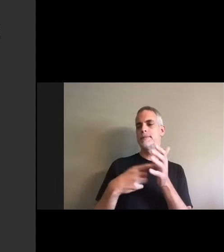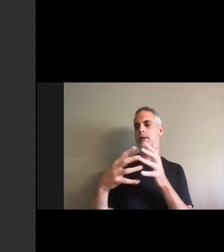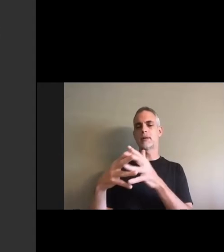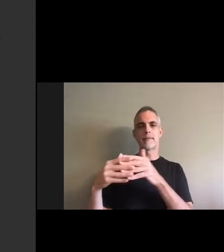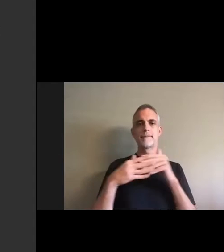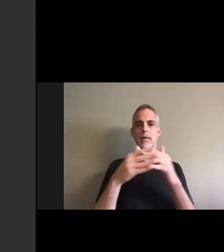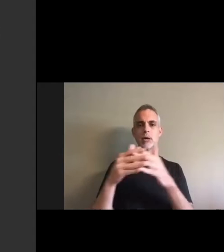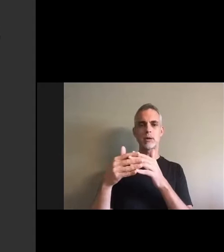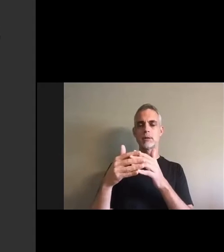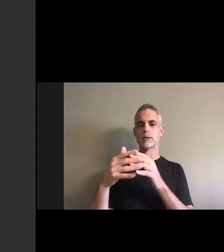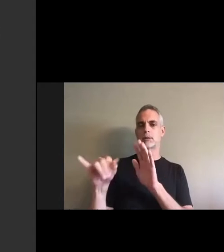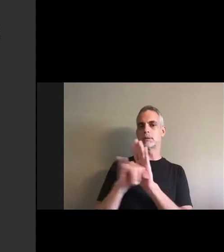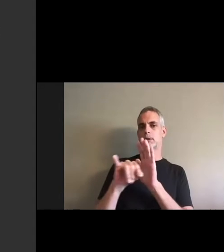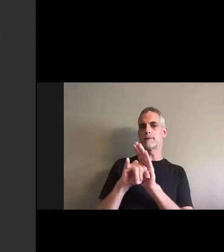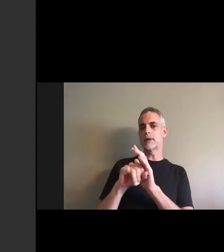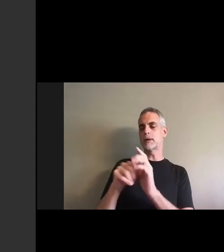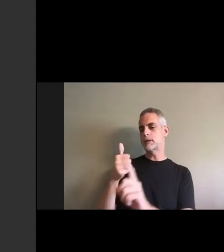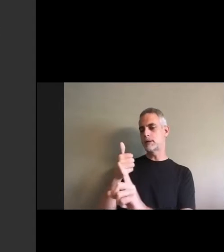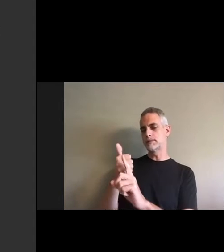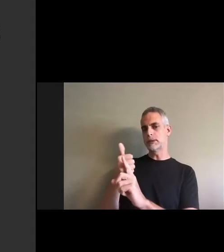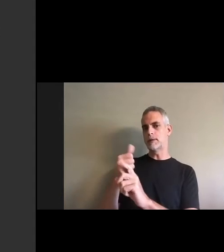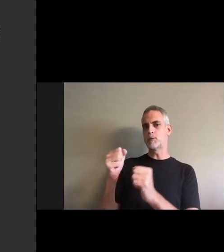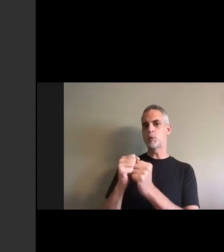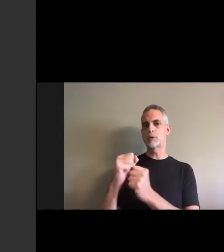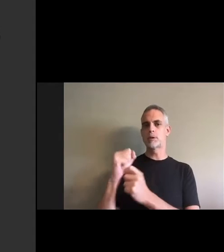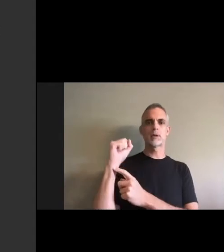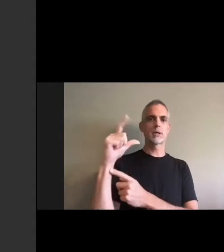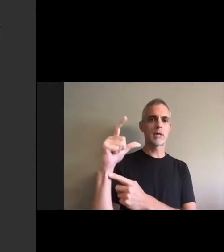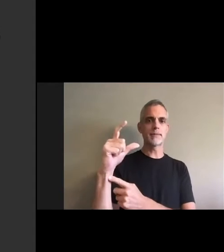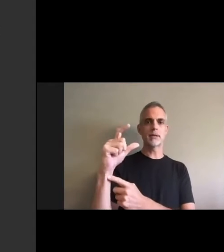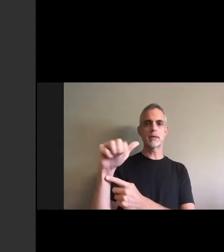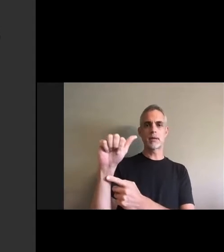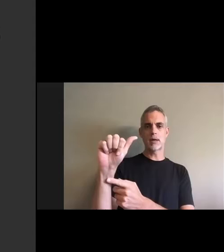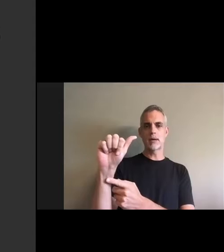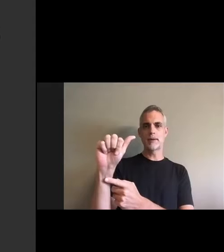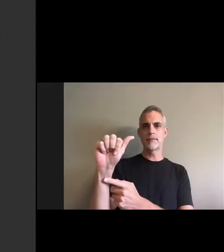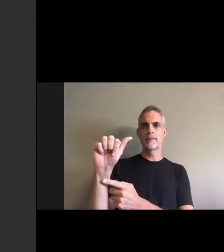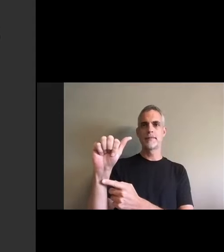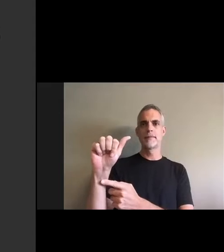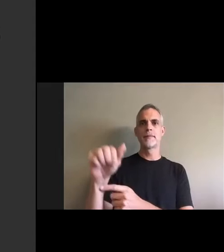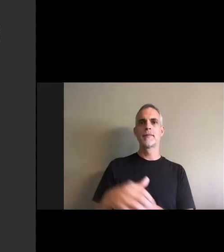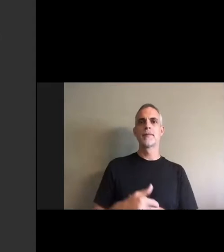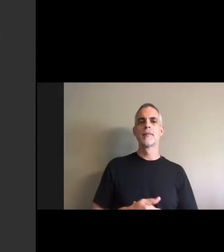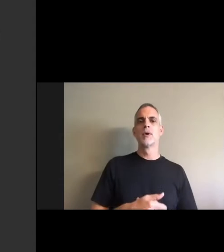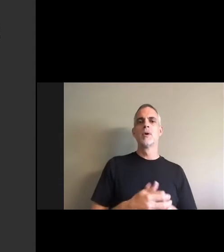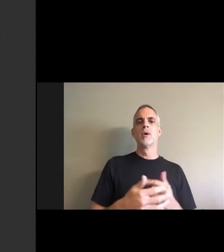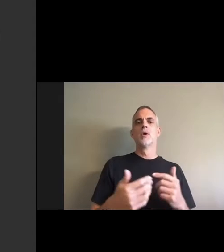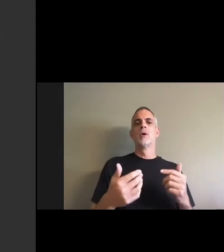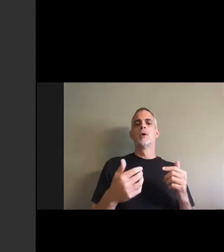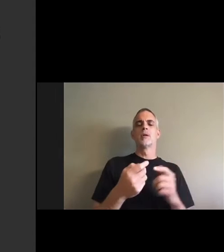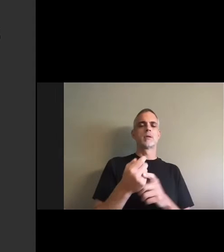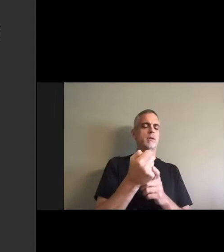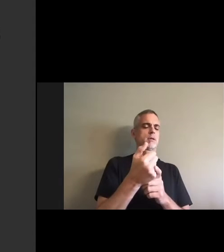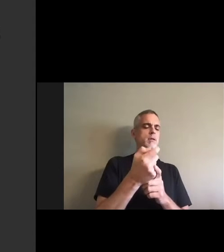somebody might, for example, identify as an American, right? And they use a capital A for American because it's